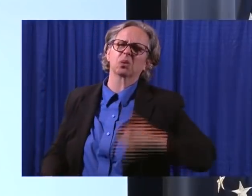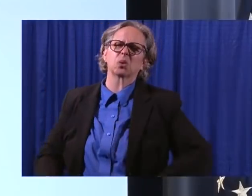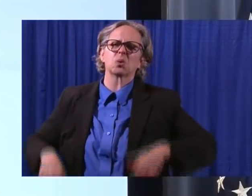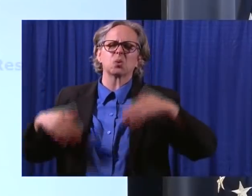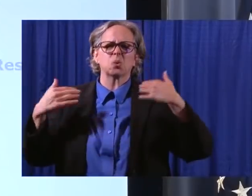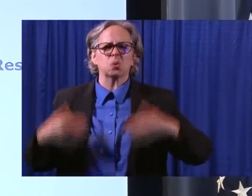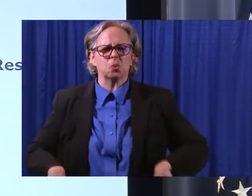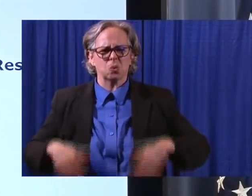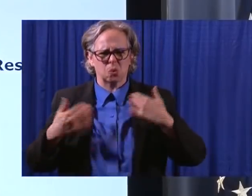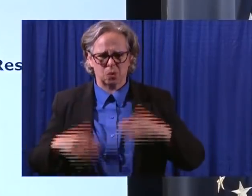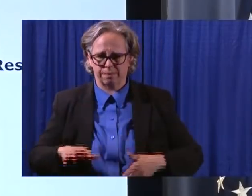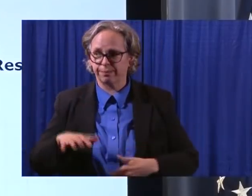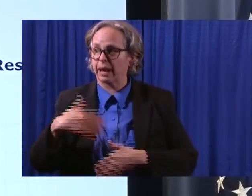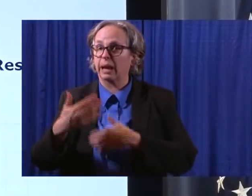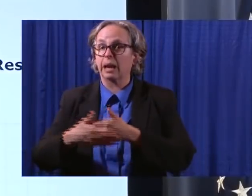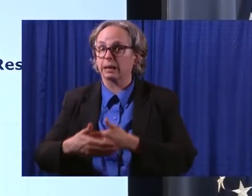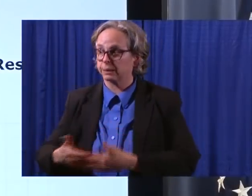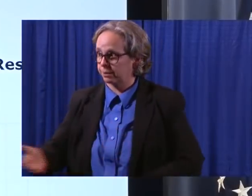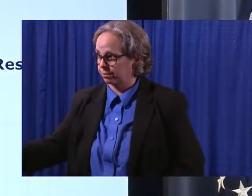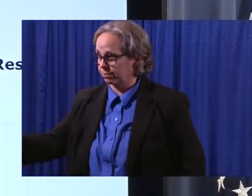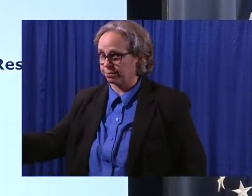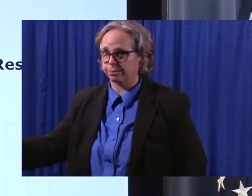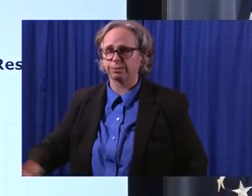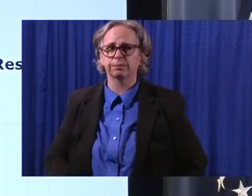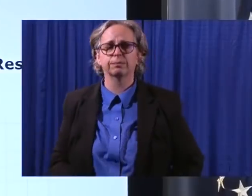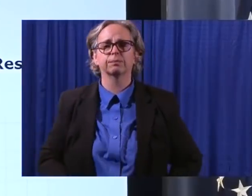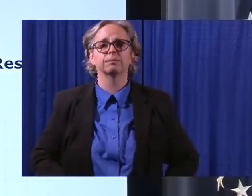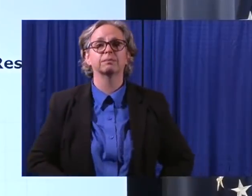If I could have the next slide. All right.